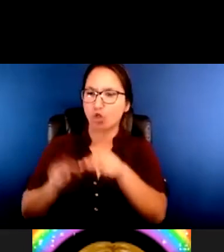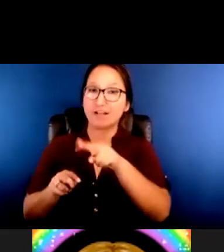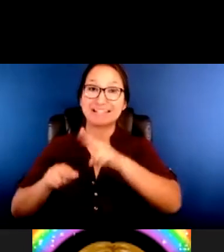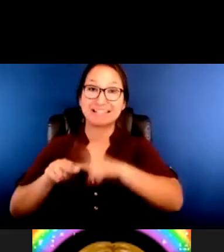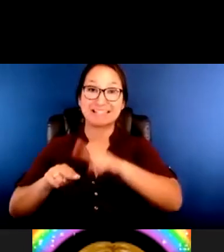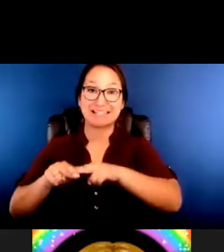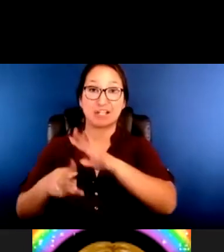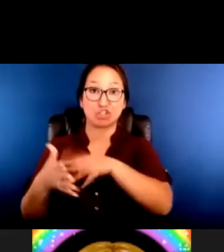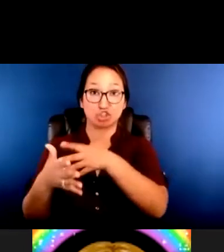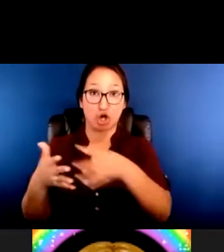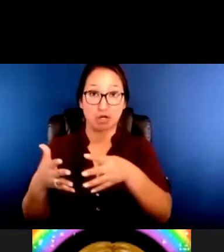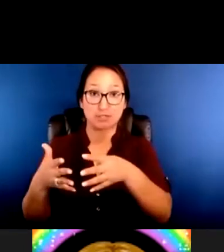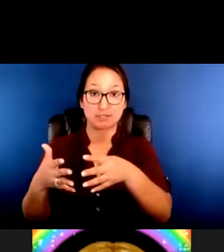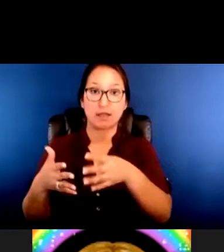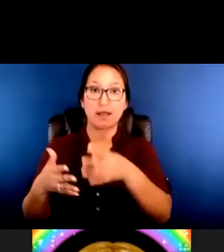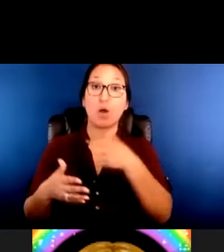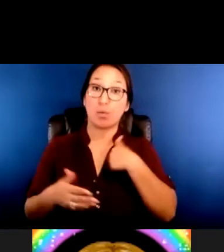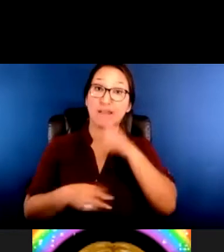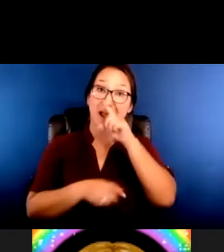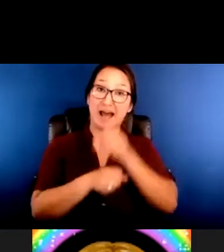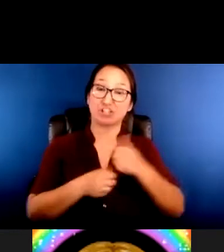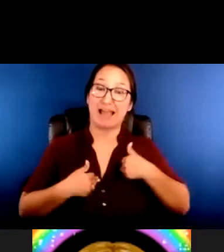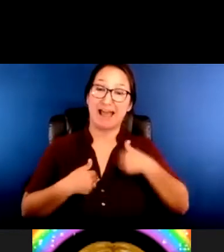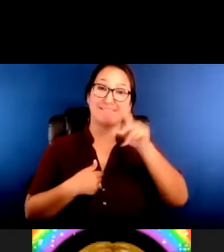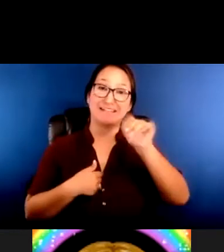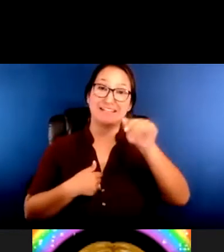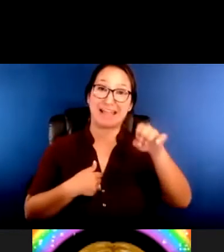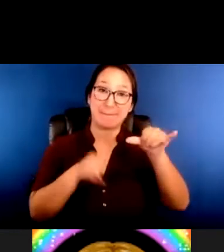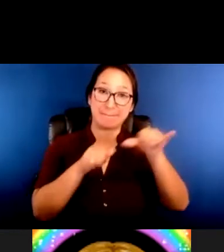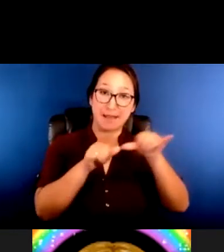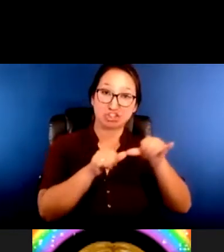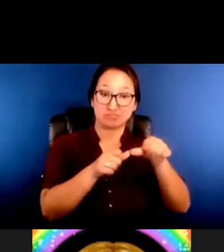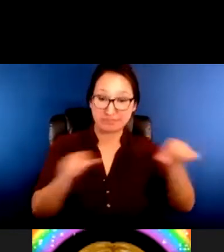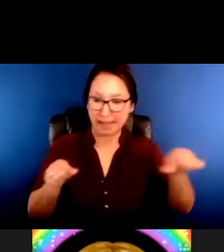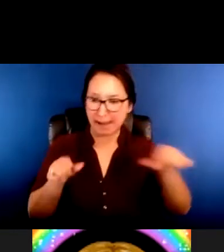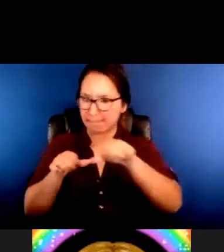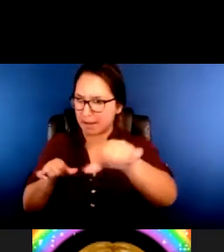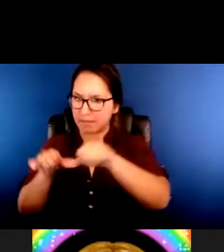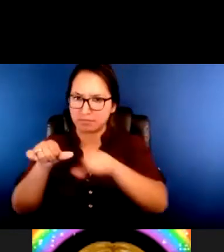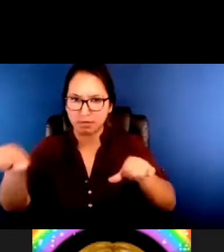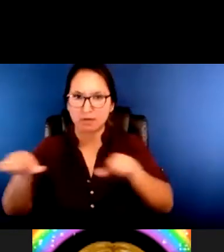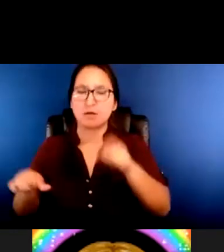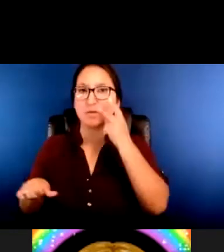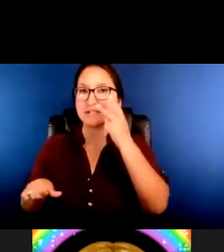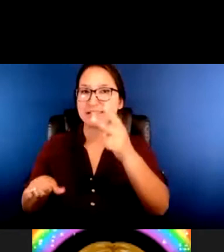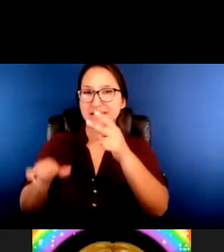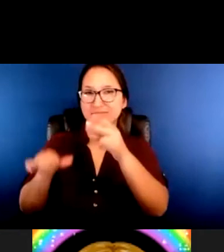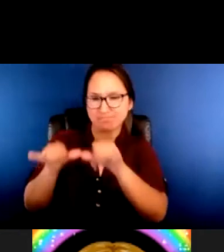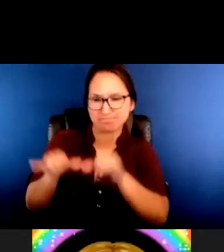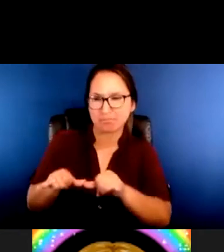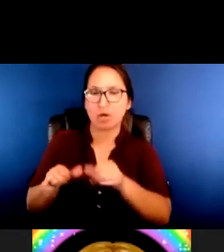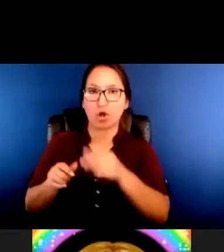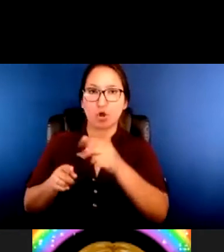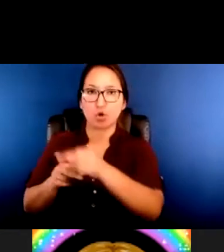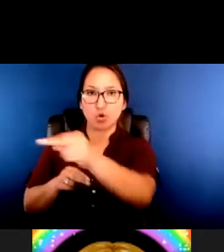take a tape measure into the classroom, and we see the distance between north and south, east and west, and on the diagonal, and make sure that we have that